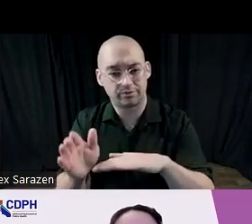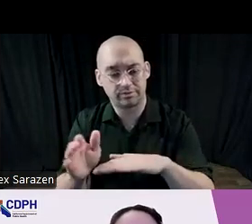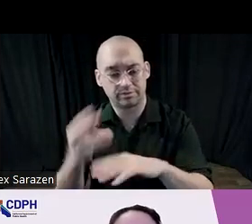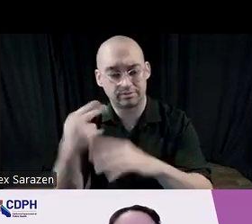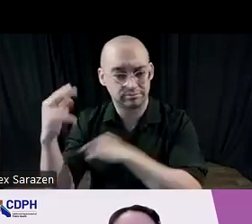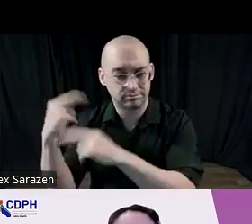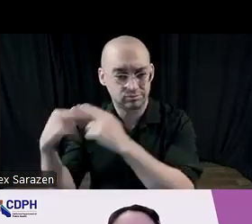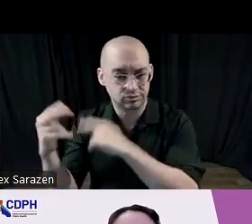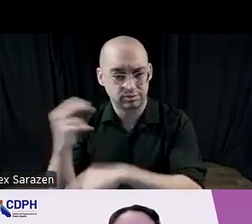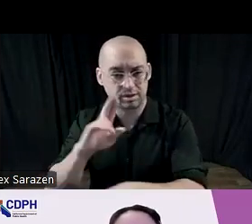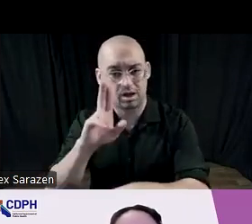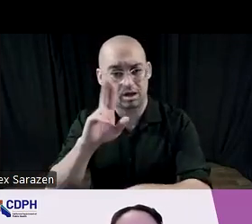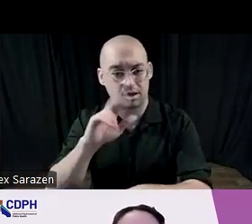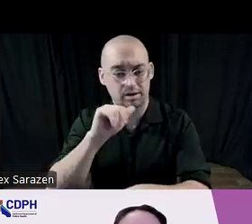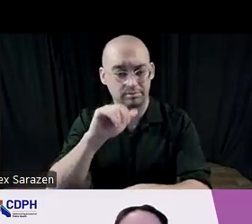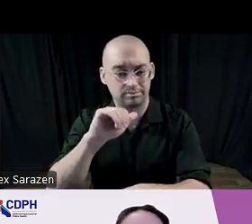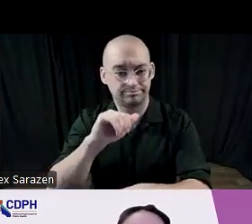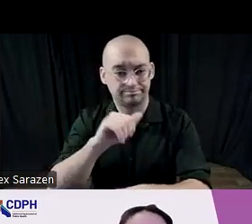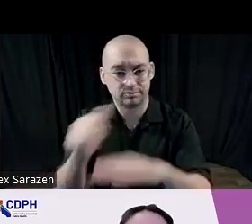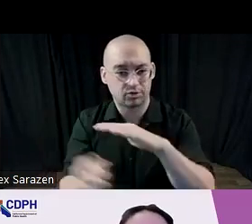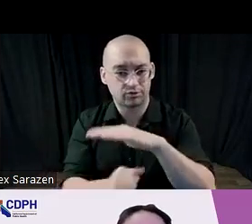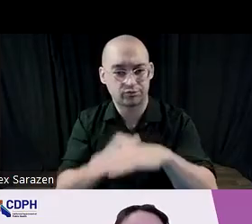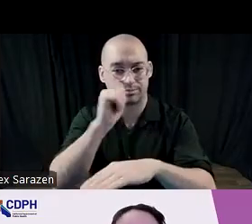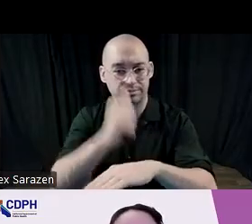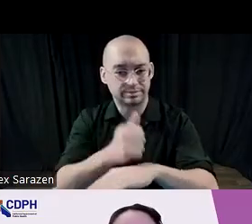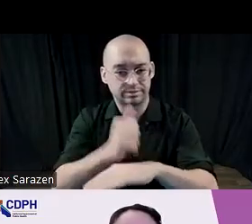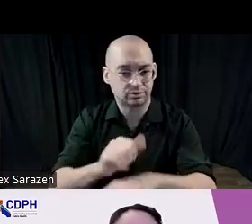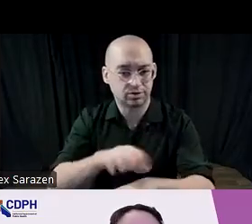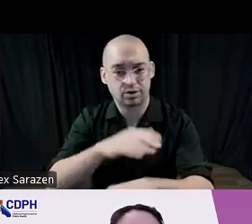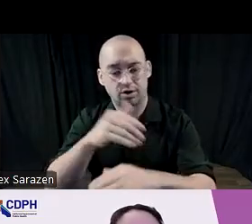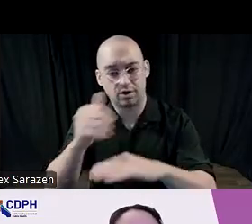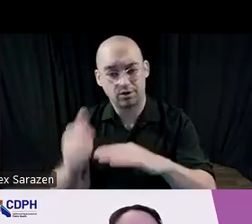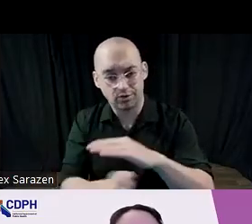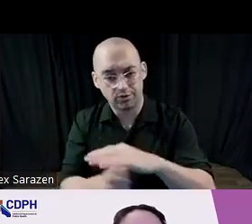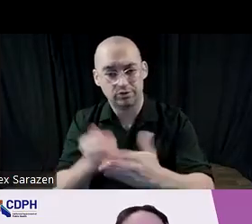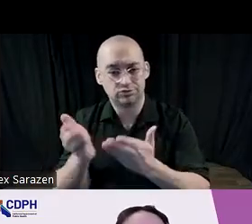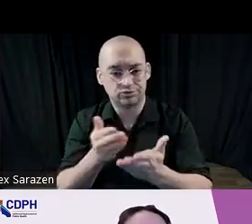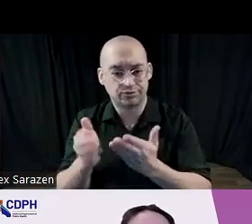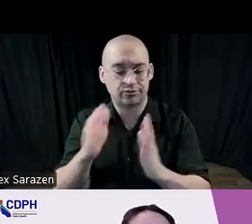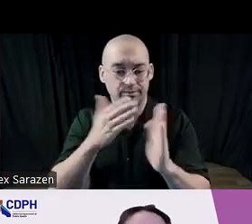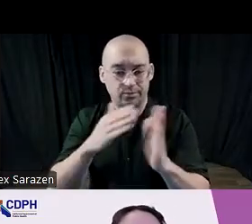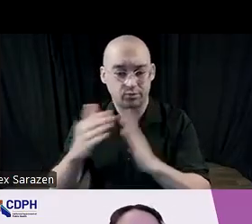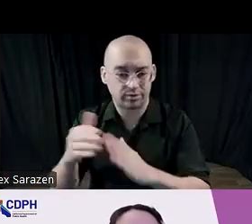historically underrepresented and underreached communities and rural regions of the state.